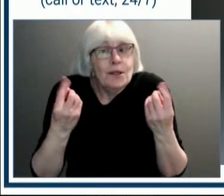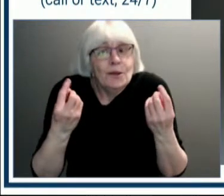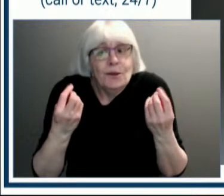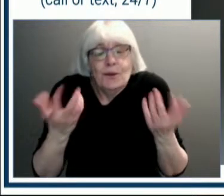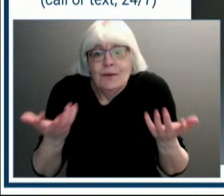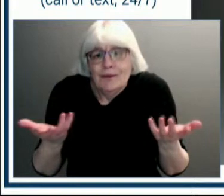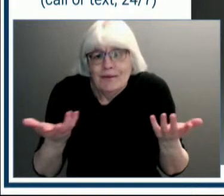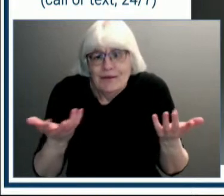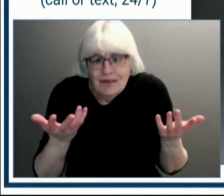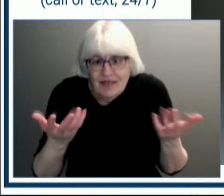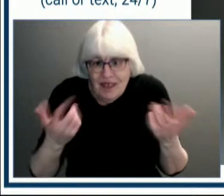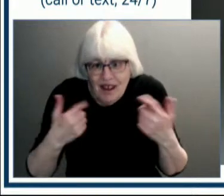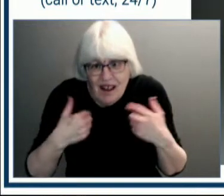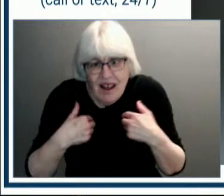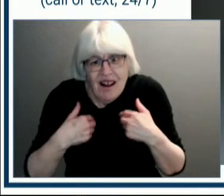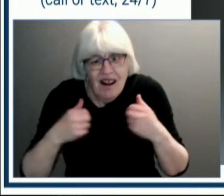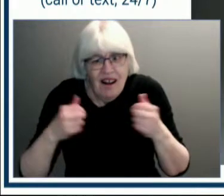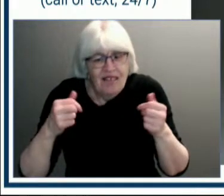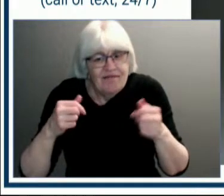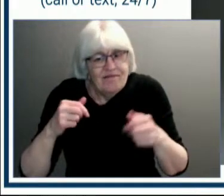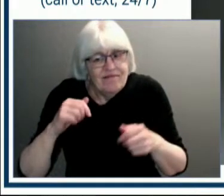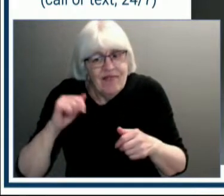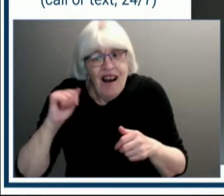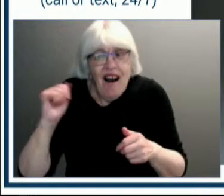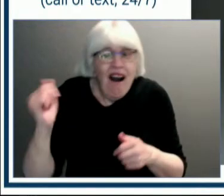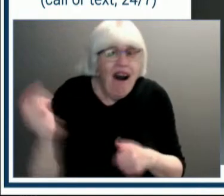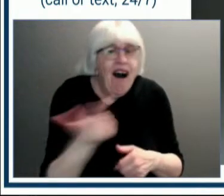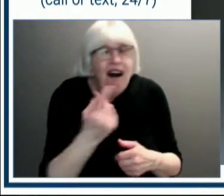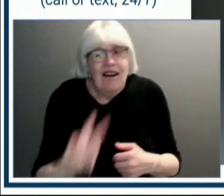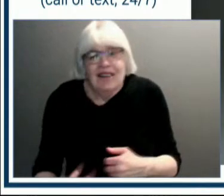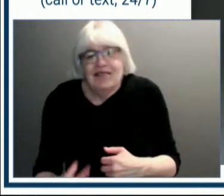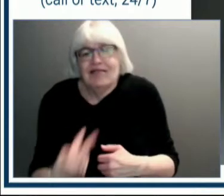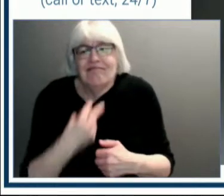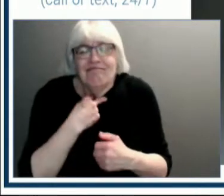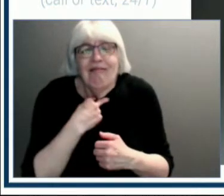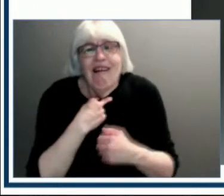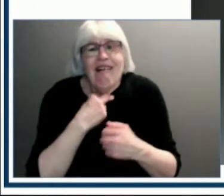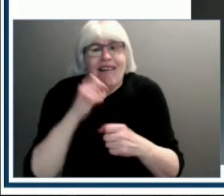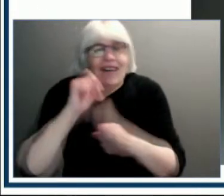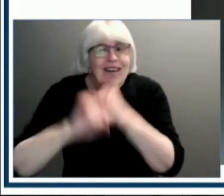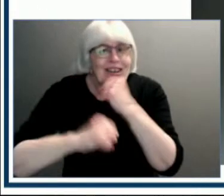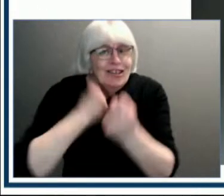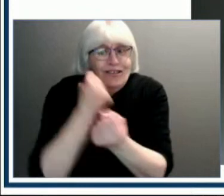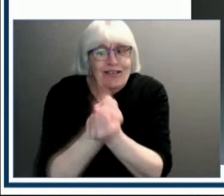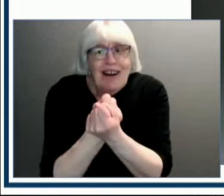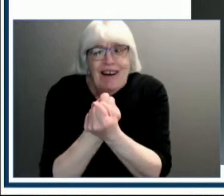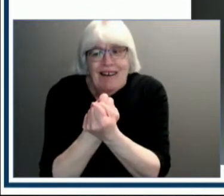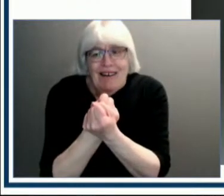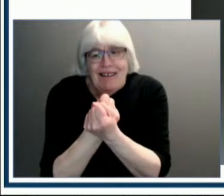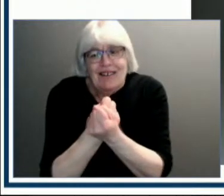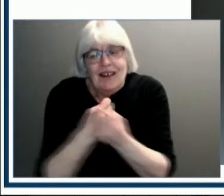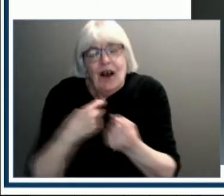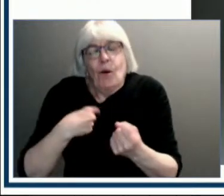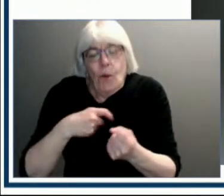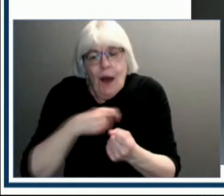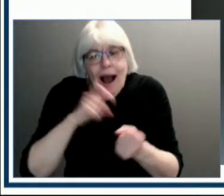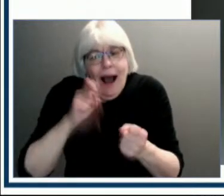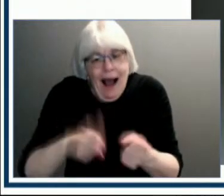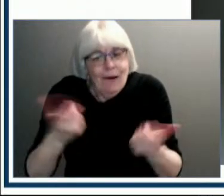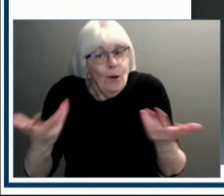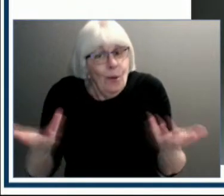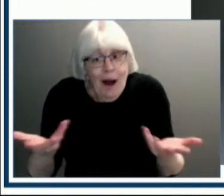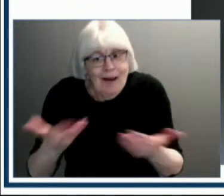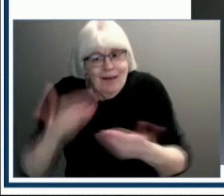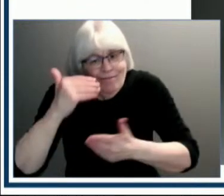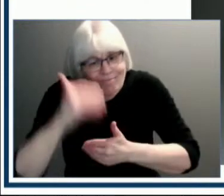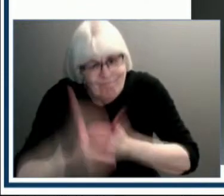I do not believe that the impacts of that are substantive. So we have to move forward finding that balance. And